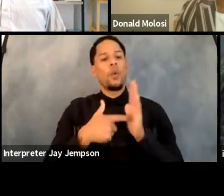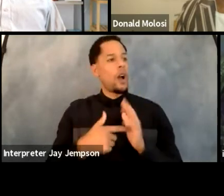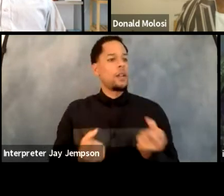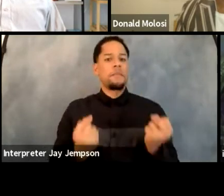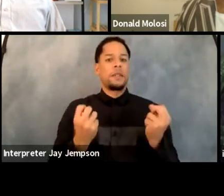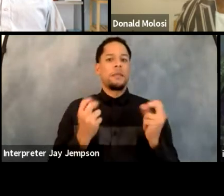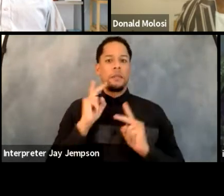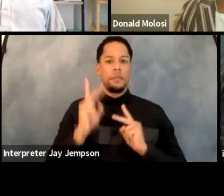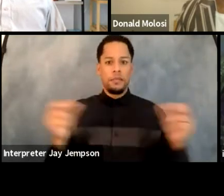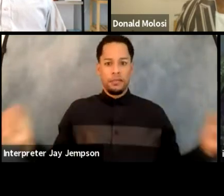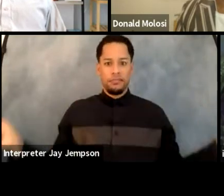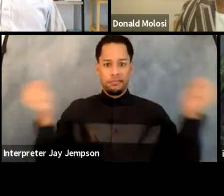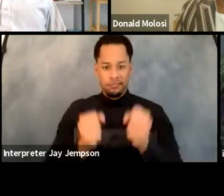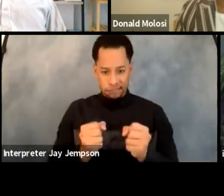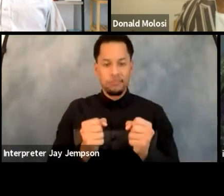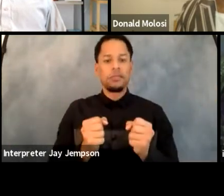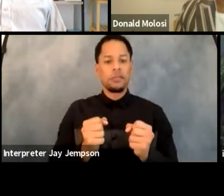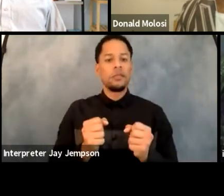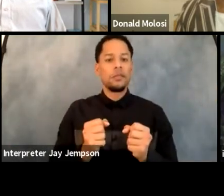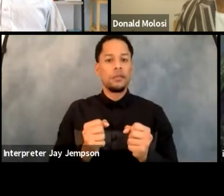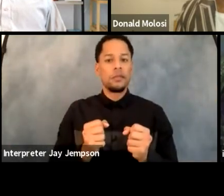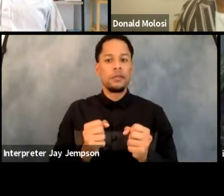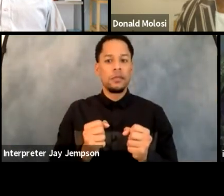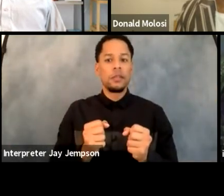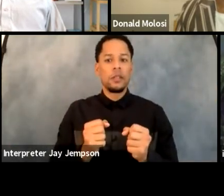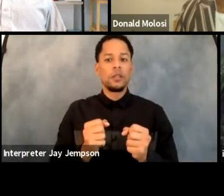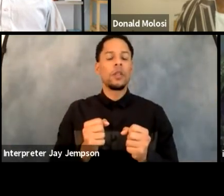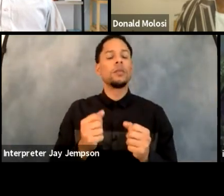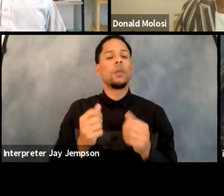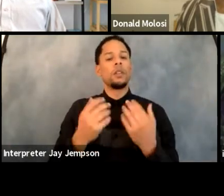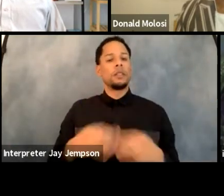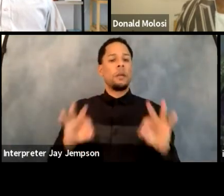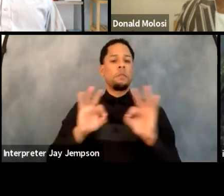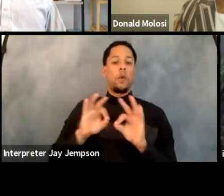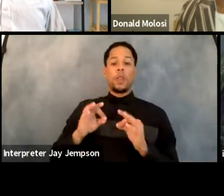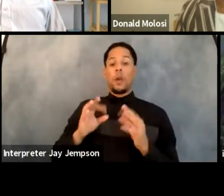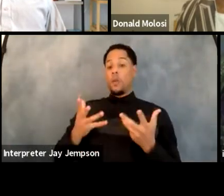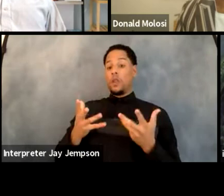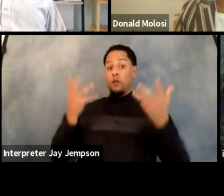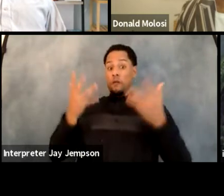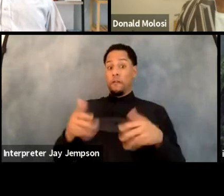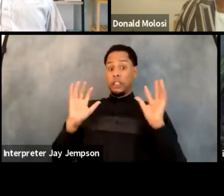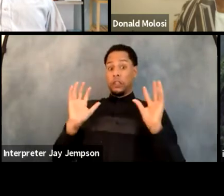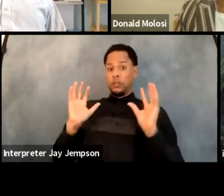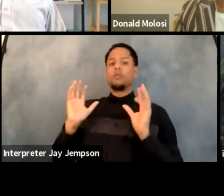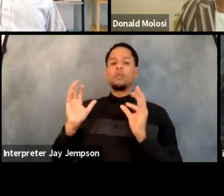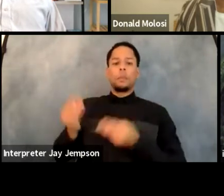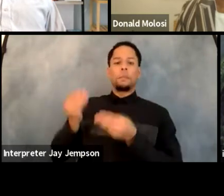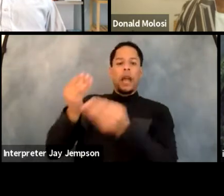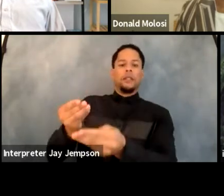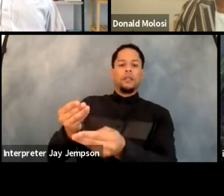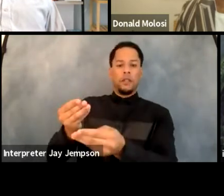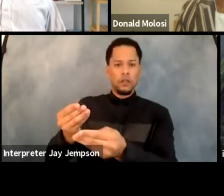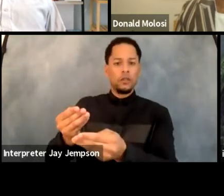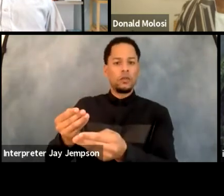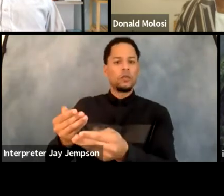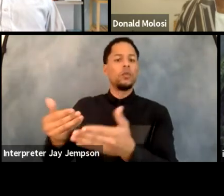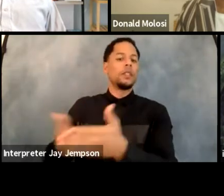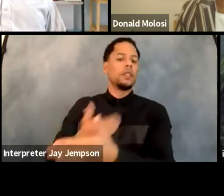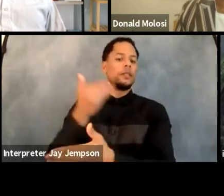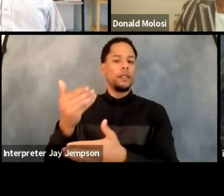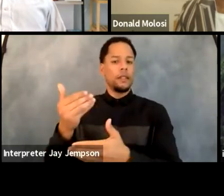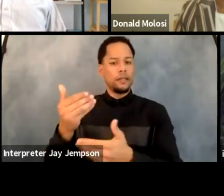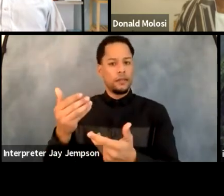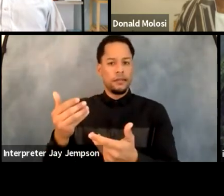know, gives the go ahead to pass it on to the next phase. So I think for me as a director, I've just enjoyed